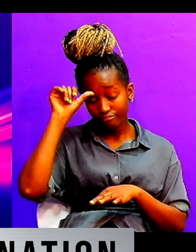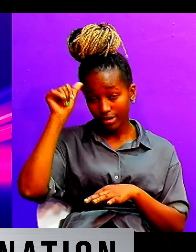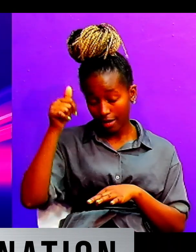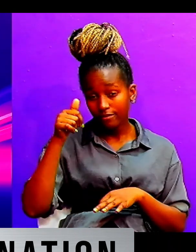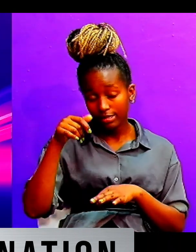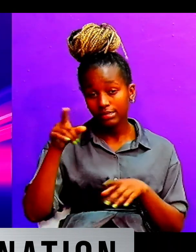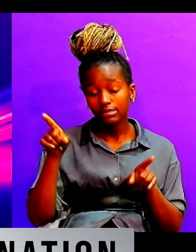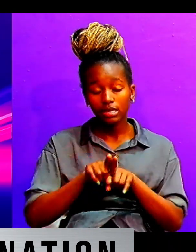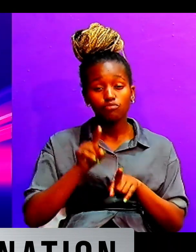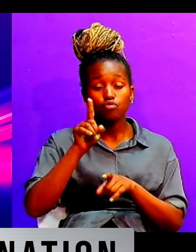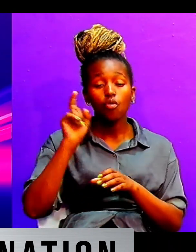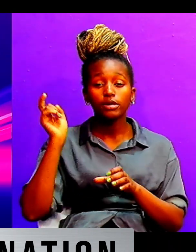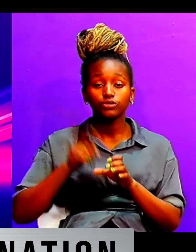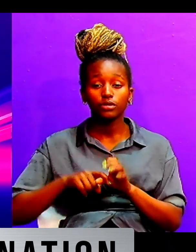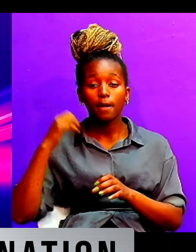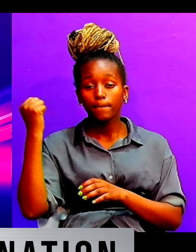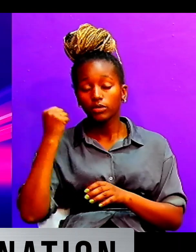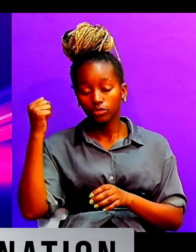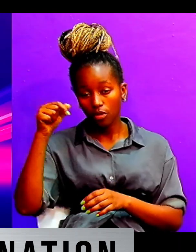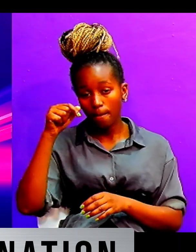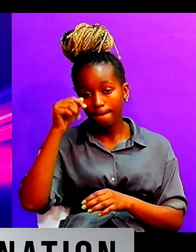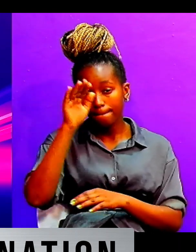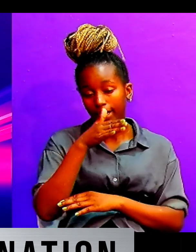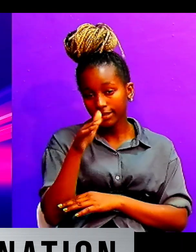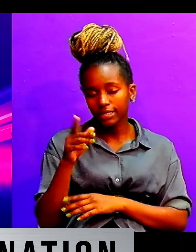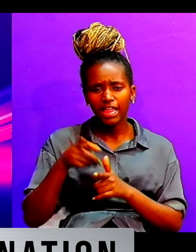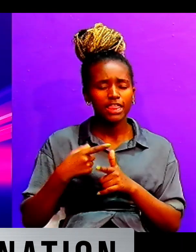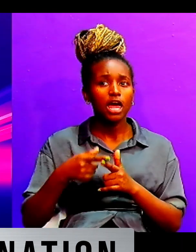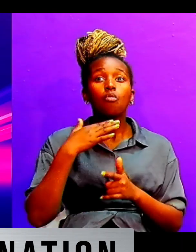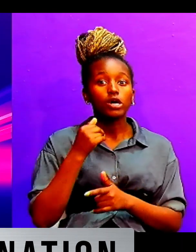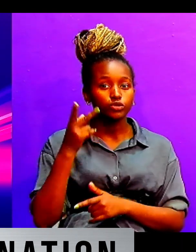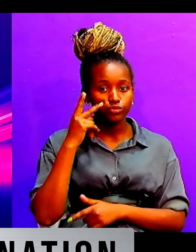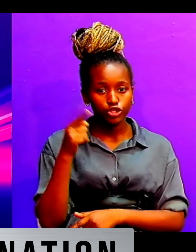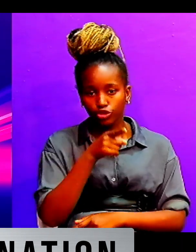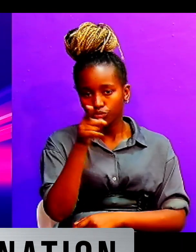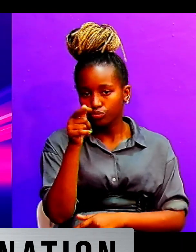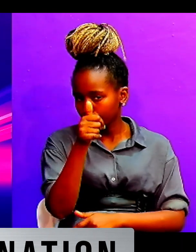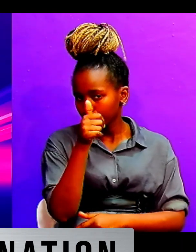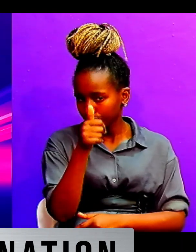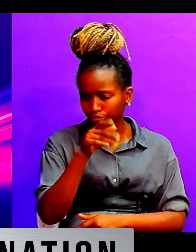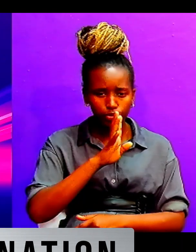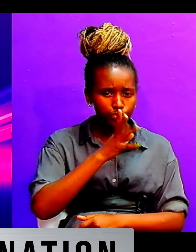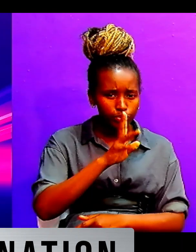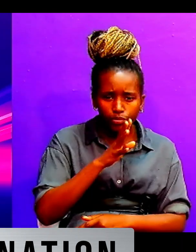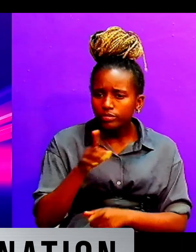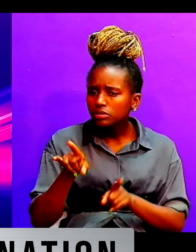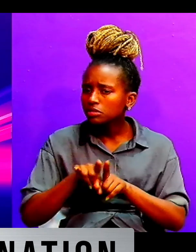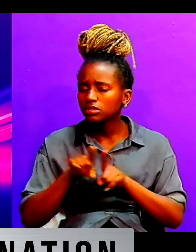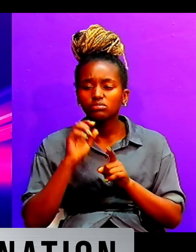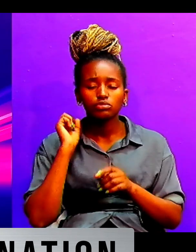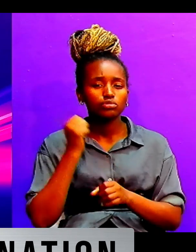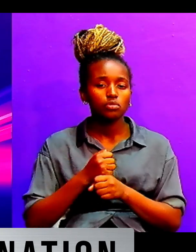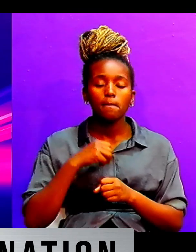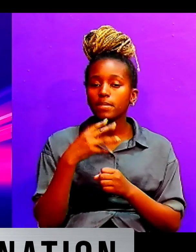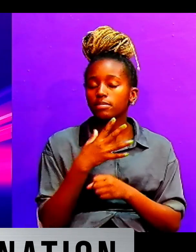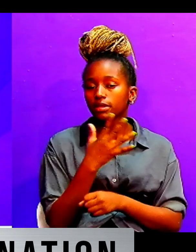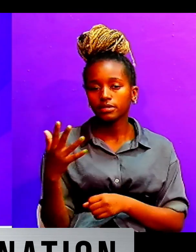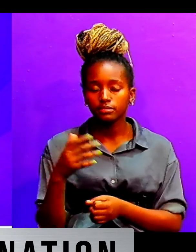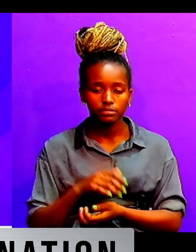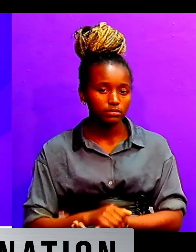they'll want you to be good for the cameras. Okay. Yes, but we also have had stories